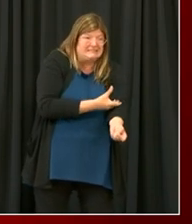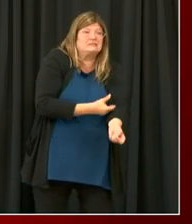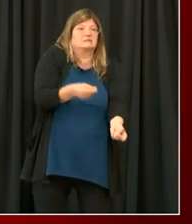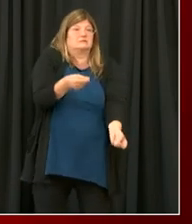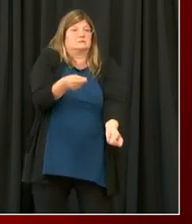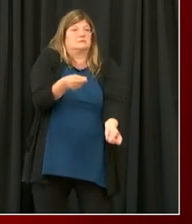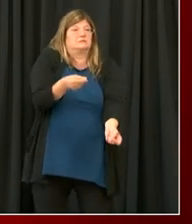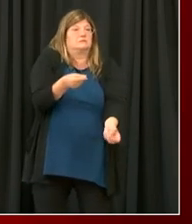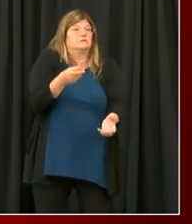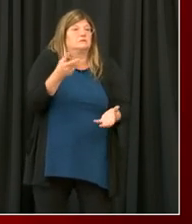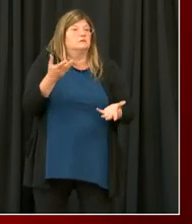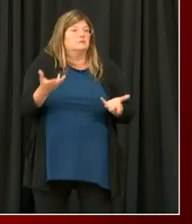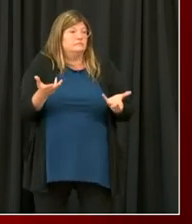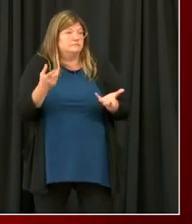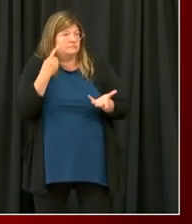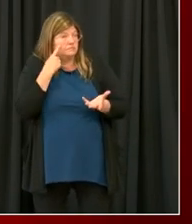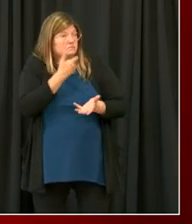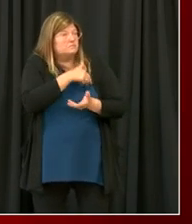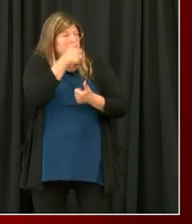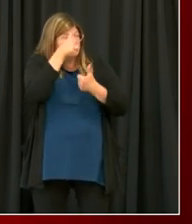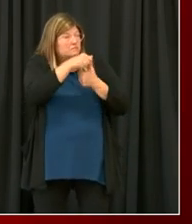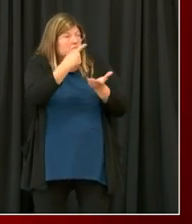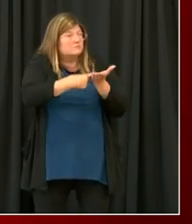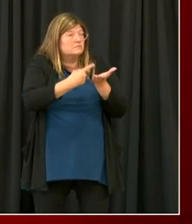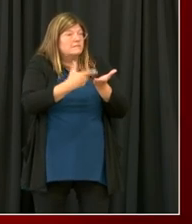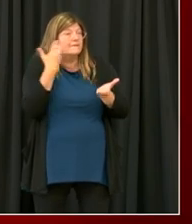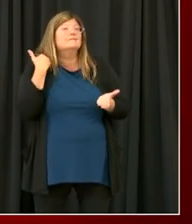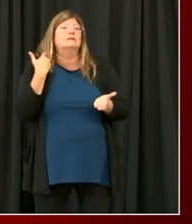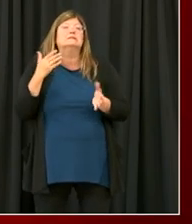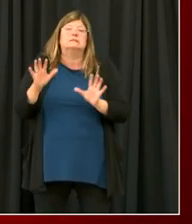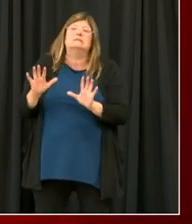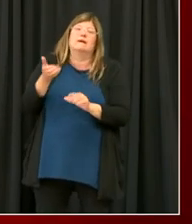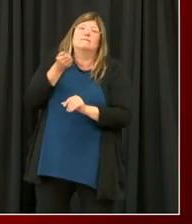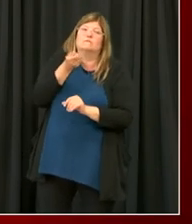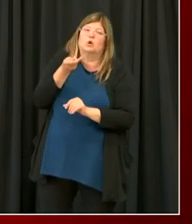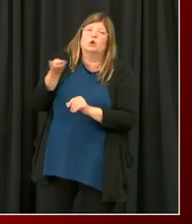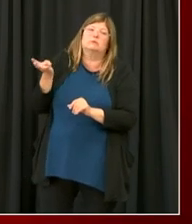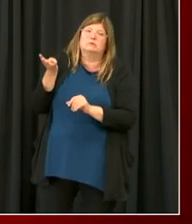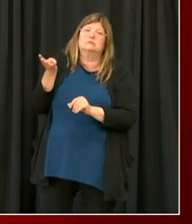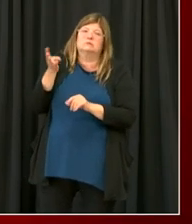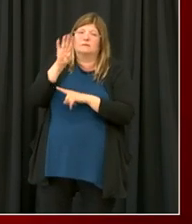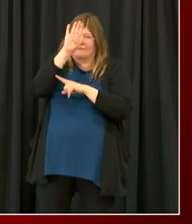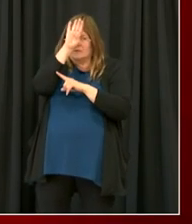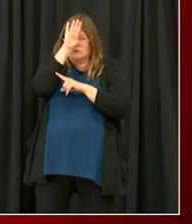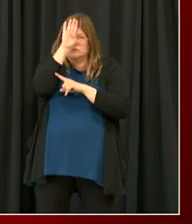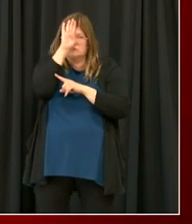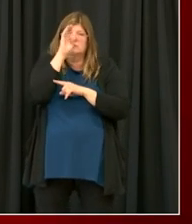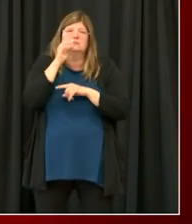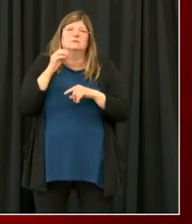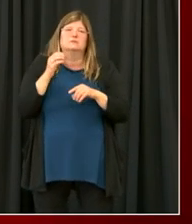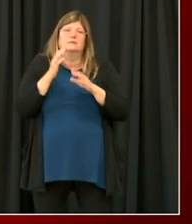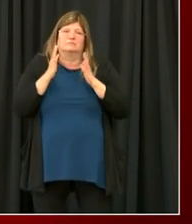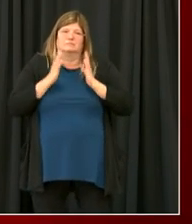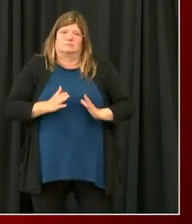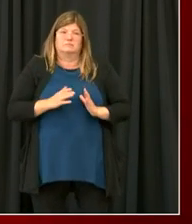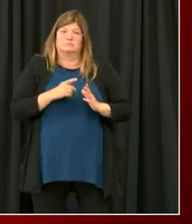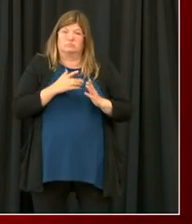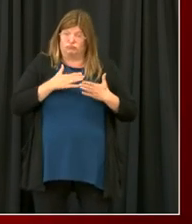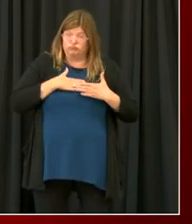So a number of the firefighters that tested positive, there was a study that came out and asked would they be willing to donate